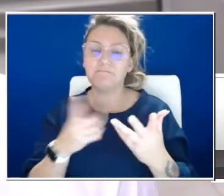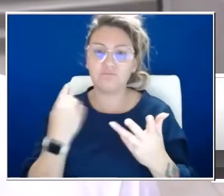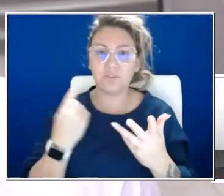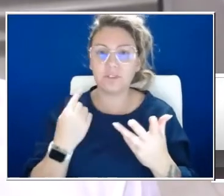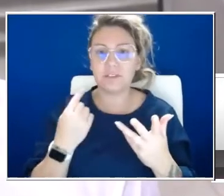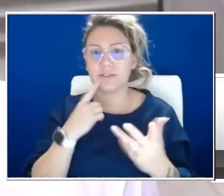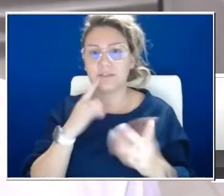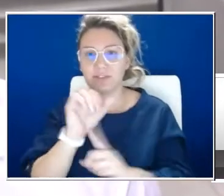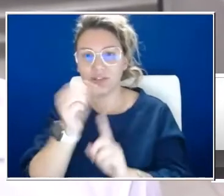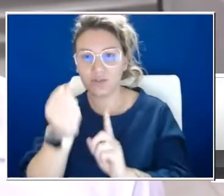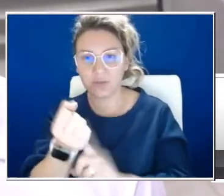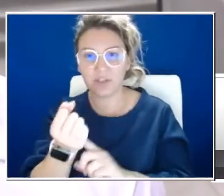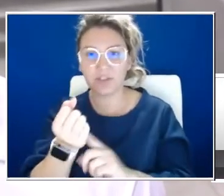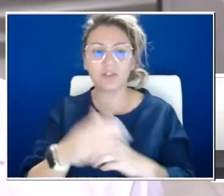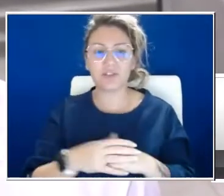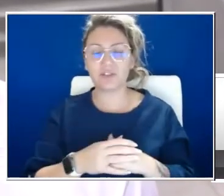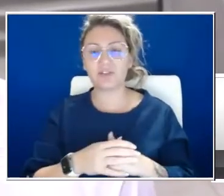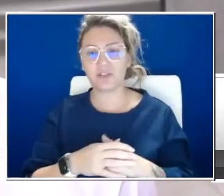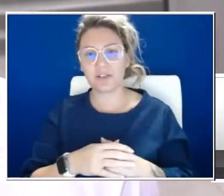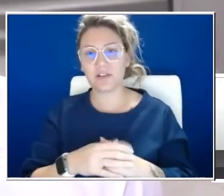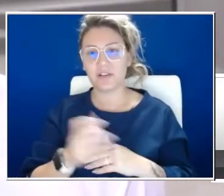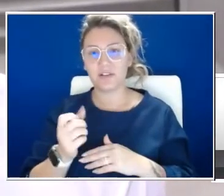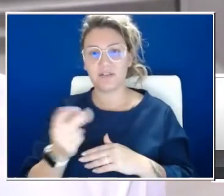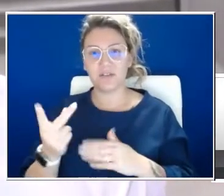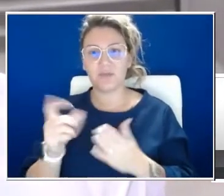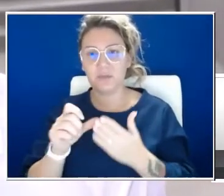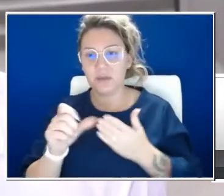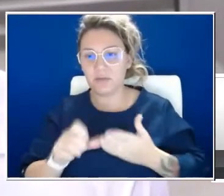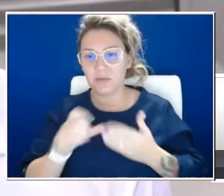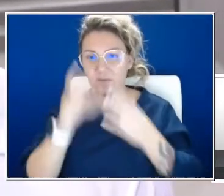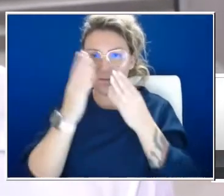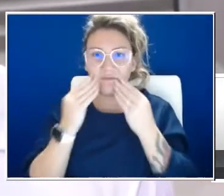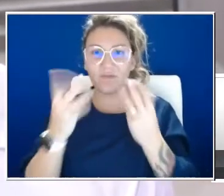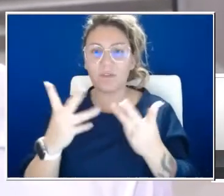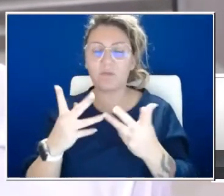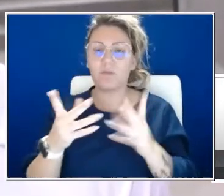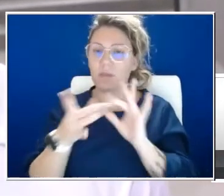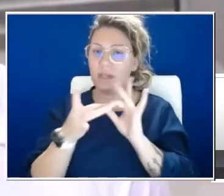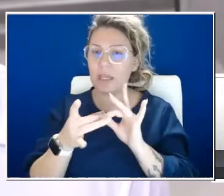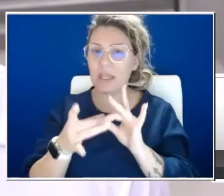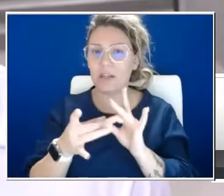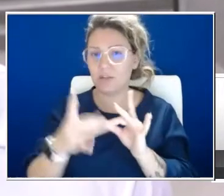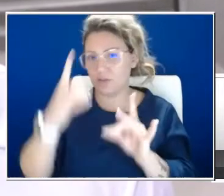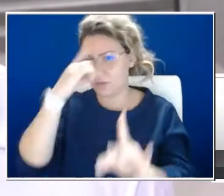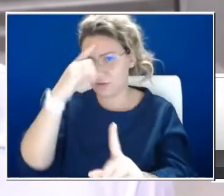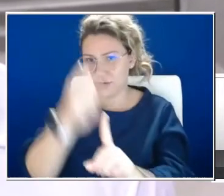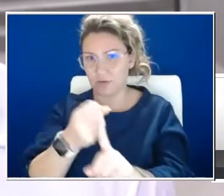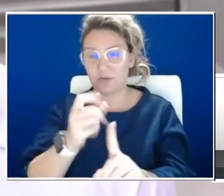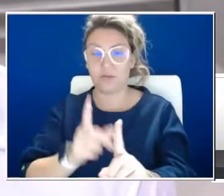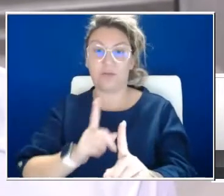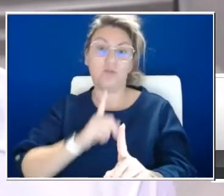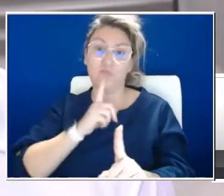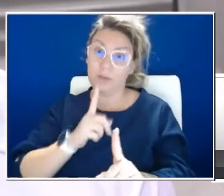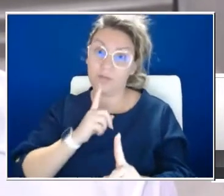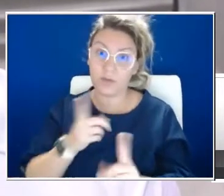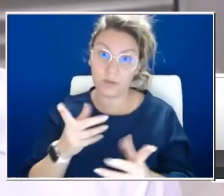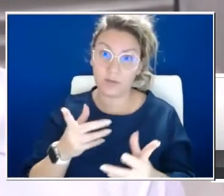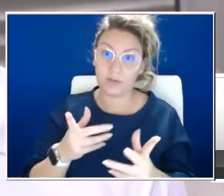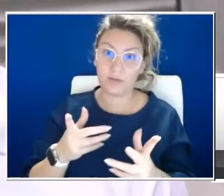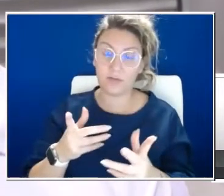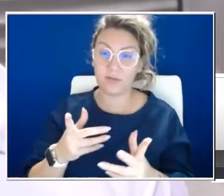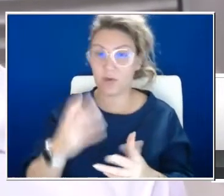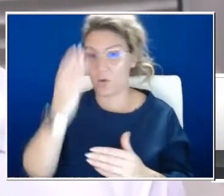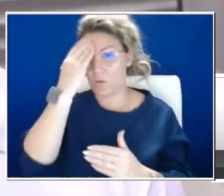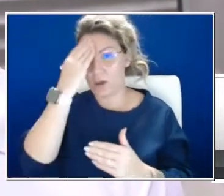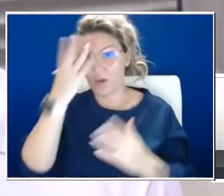couple pages, I'd say, of like information about concussions. So they are they do make us very, very aware of